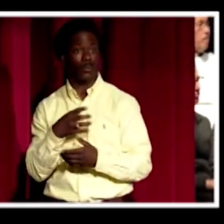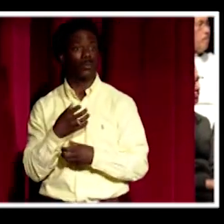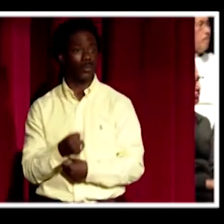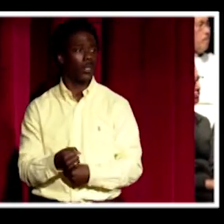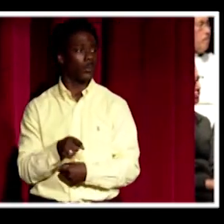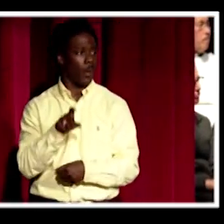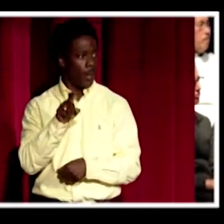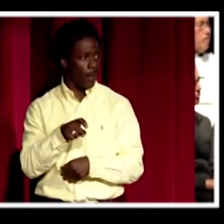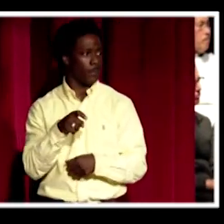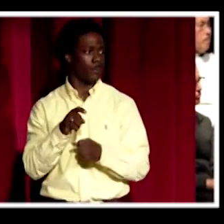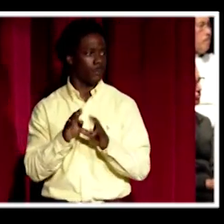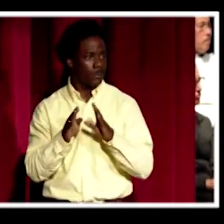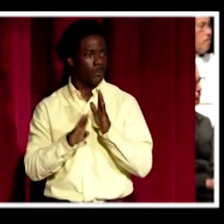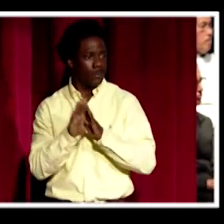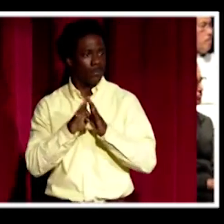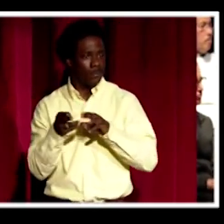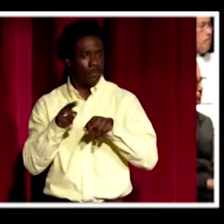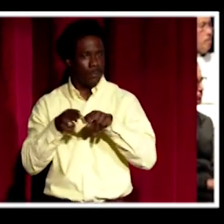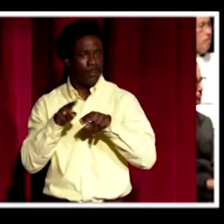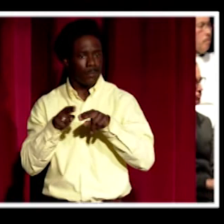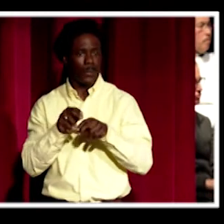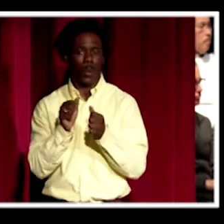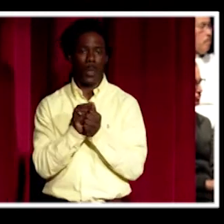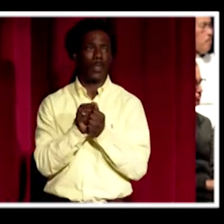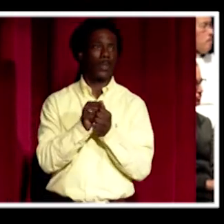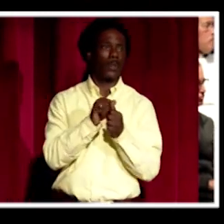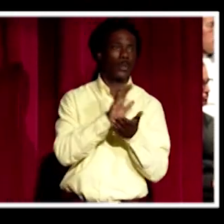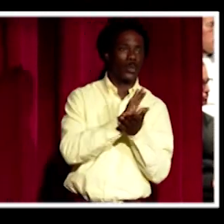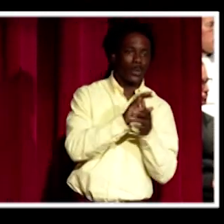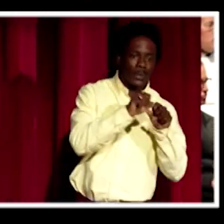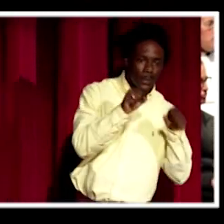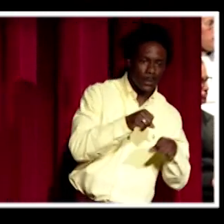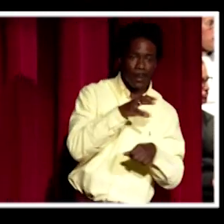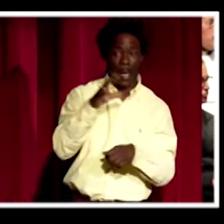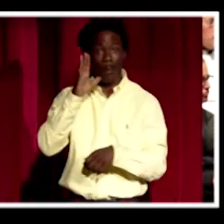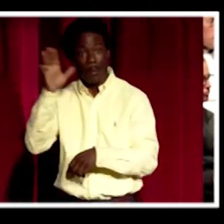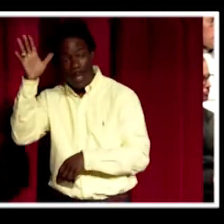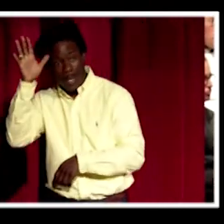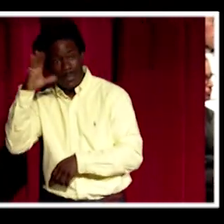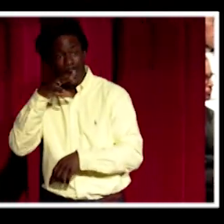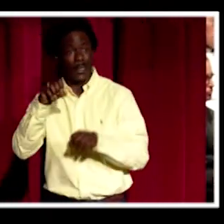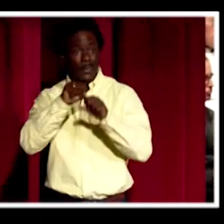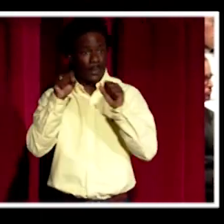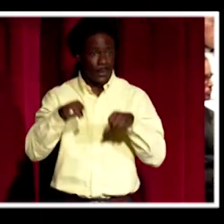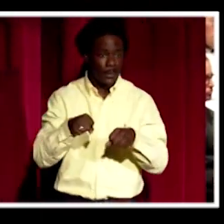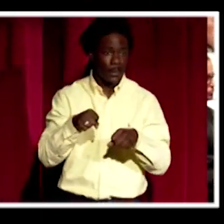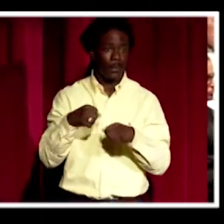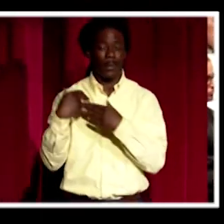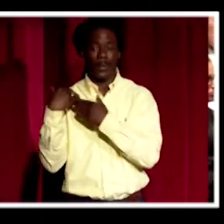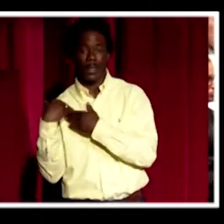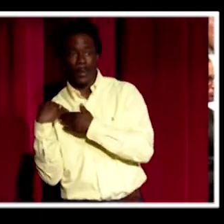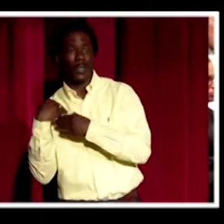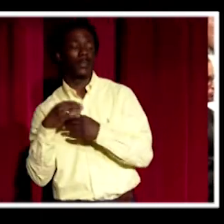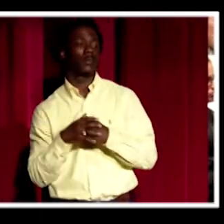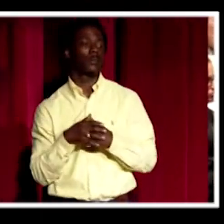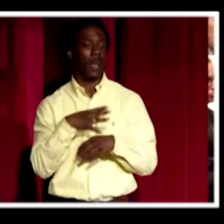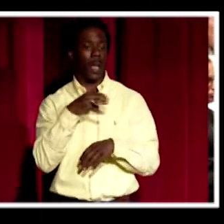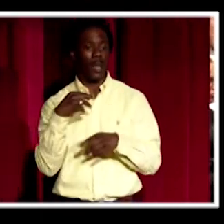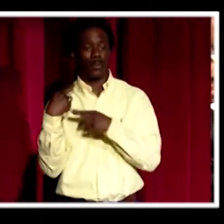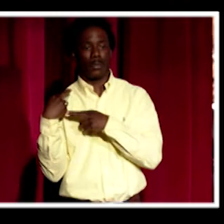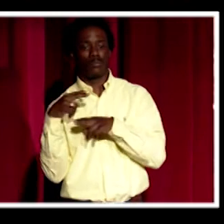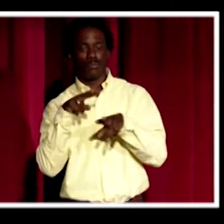to be rebuilt between our school system and parents, and systems of accountability and oversight that need to